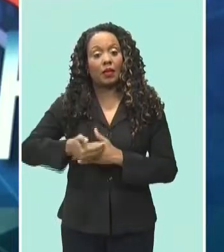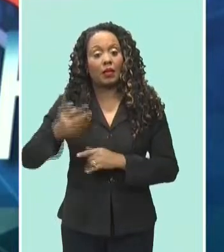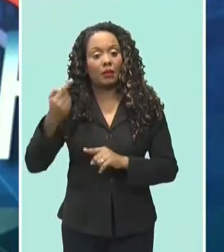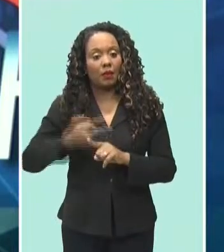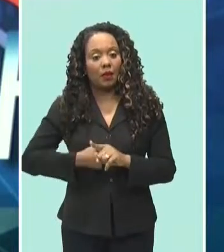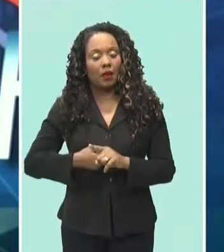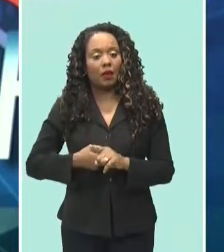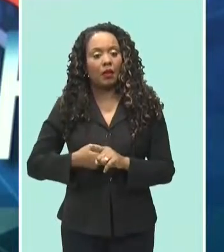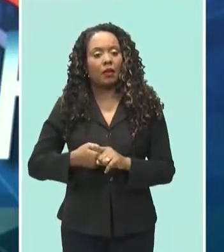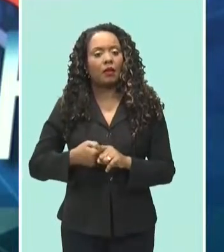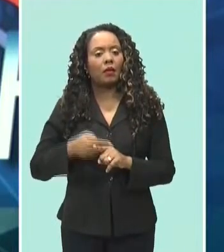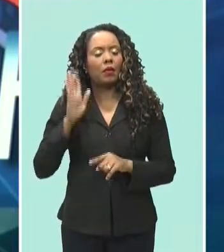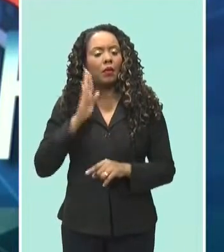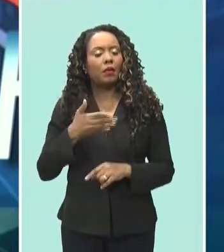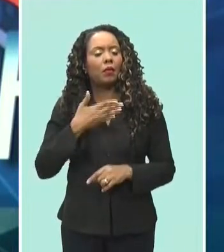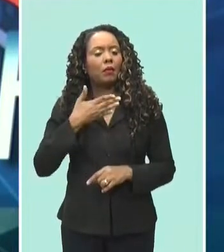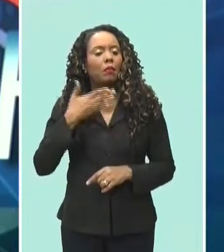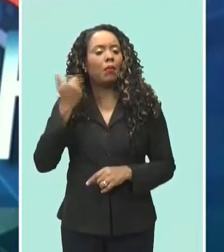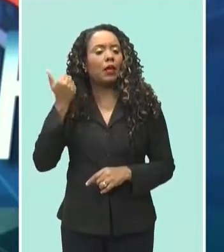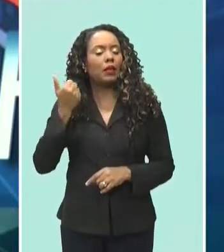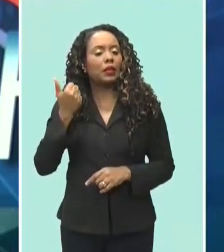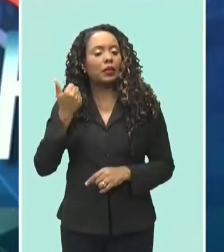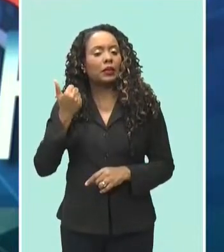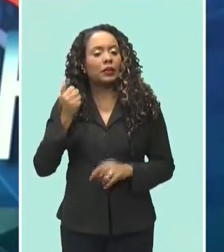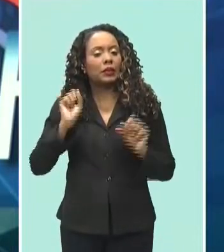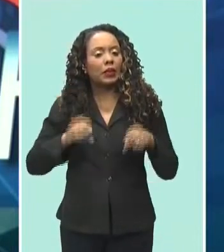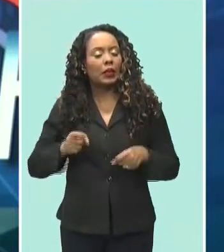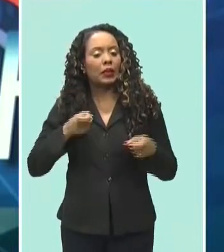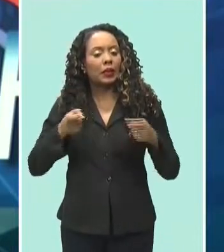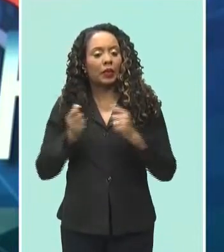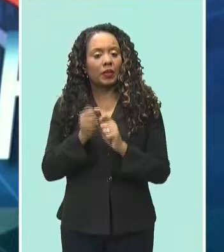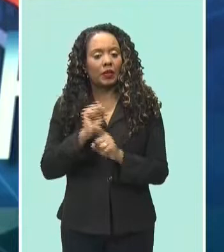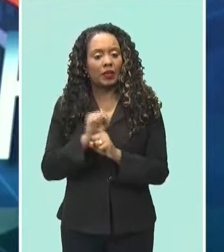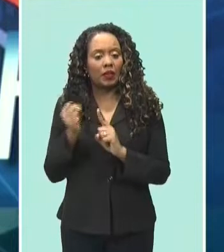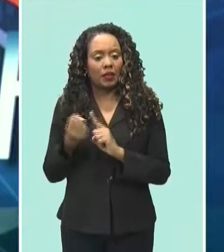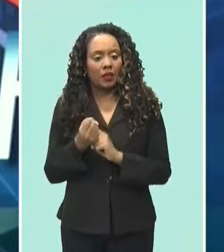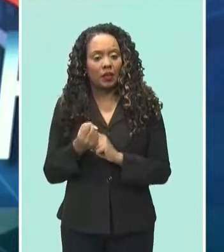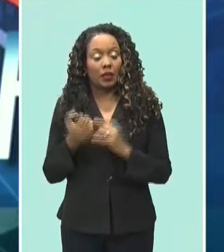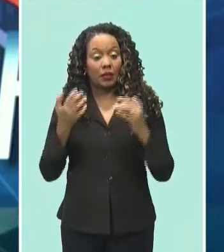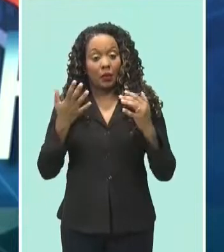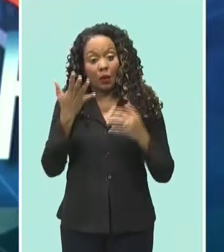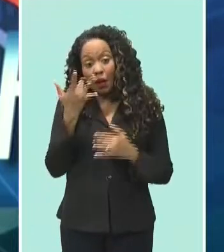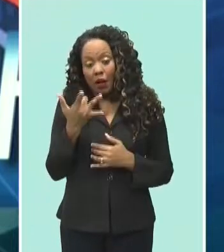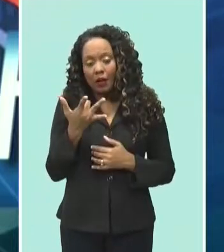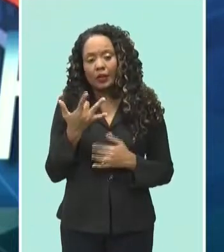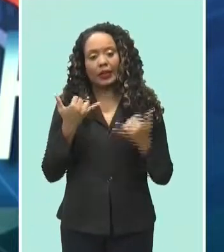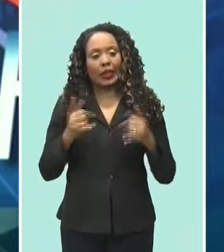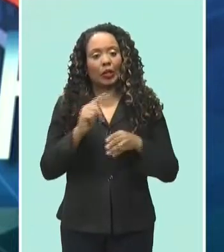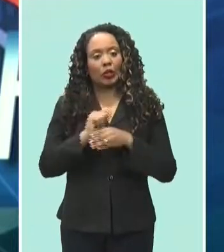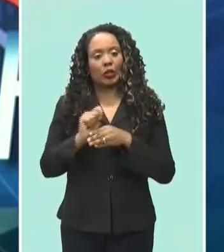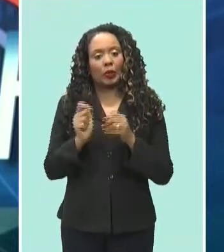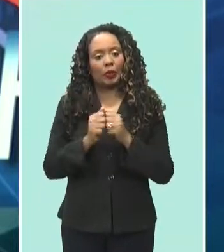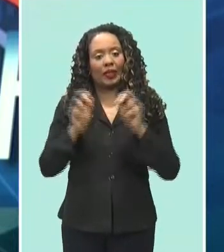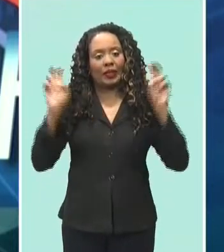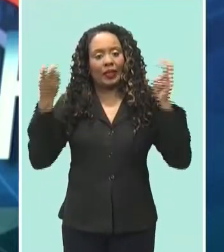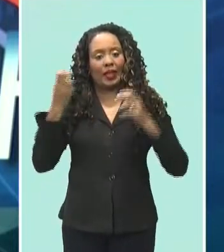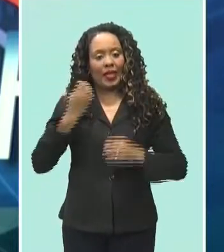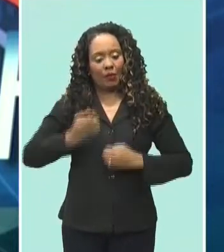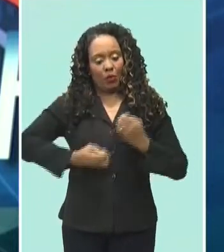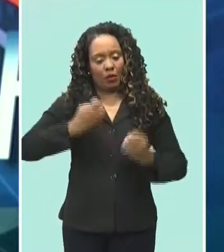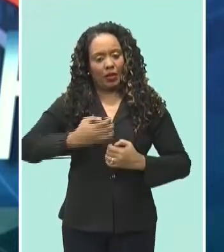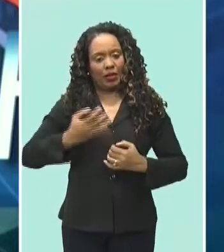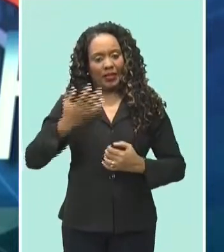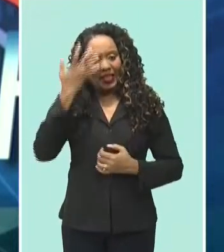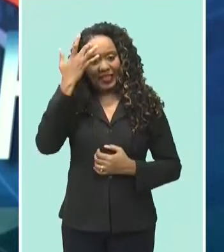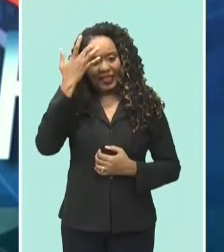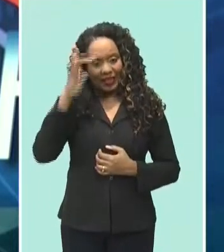to challenging situations. They are the latest beneficiaries of training in emotional intelligence, or EI. Training got underway